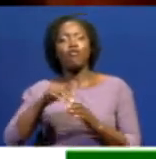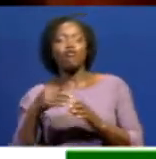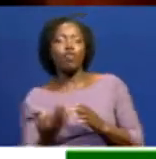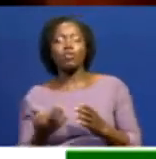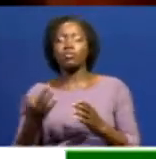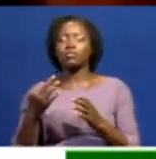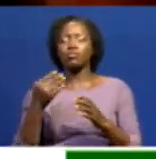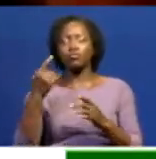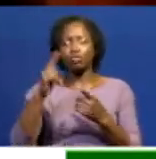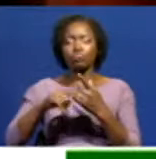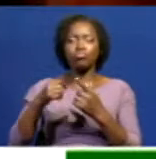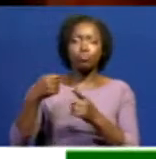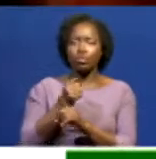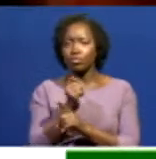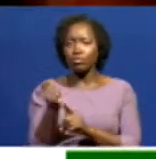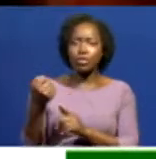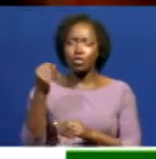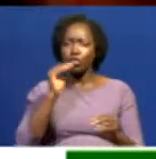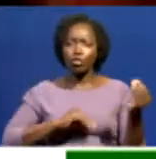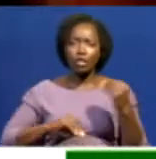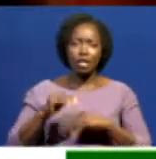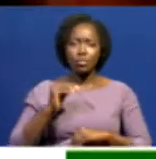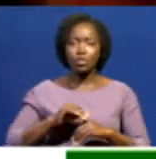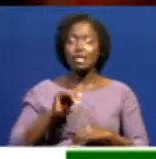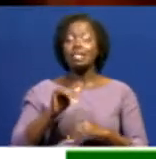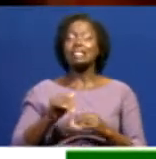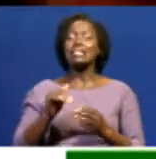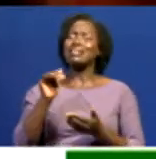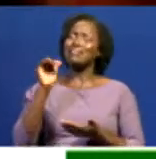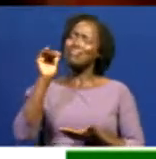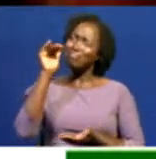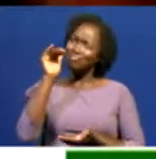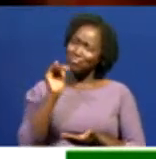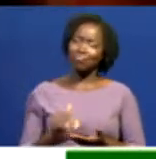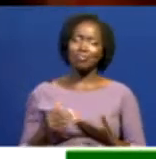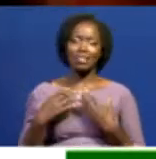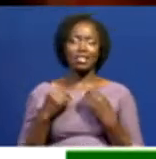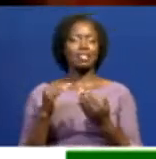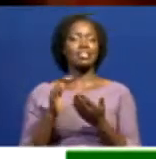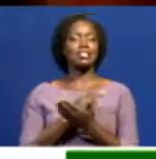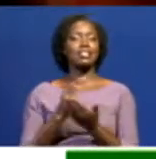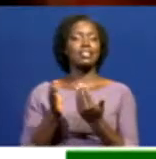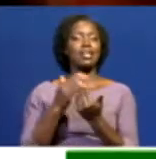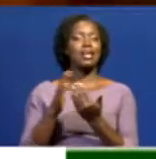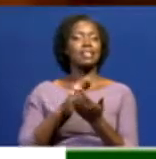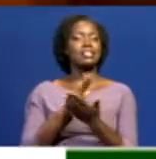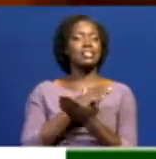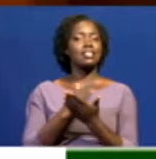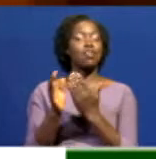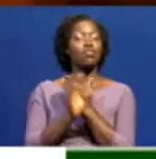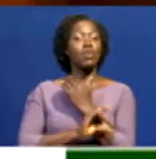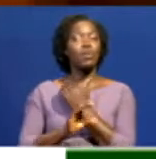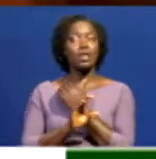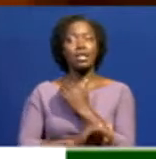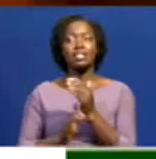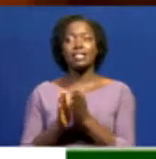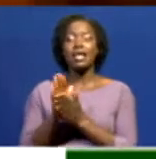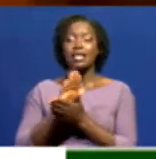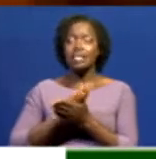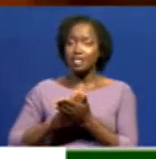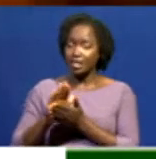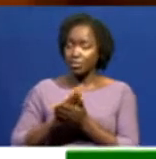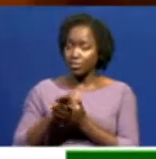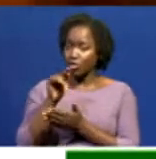cartels, the corruption cartels that have brought down the healthcare sector of our country. The establishment